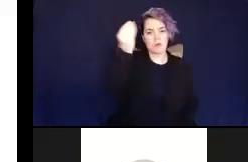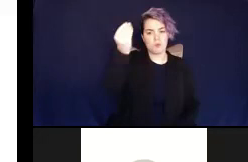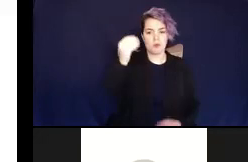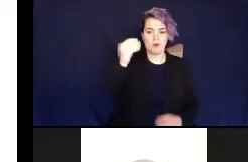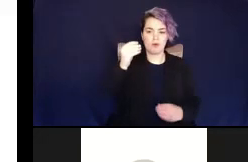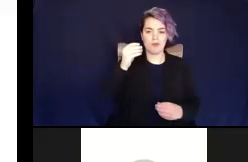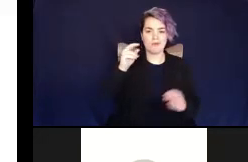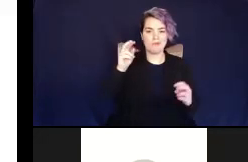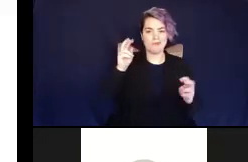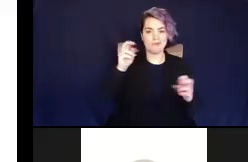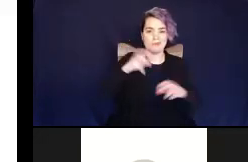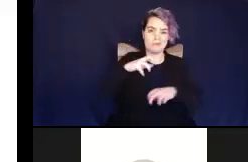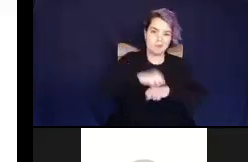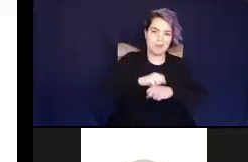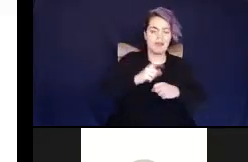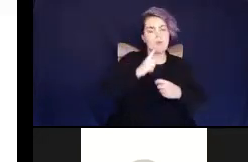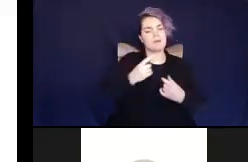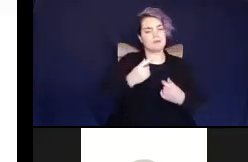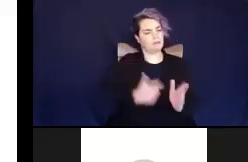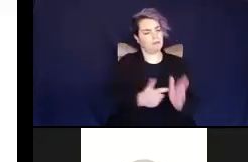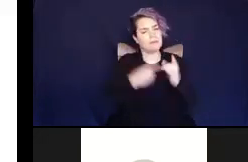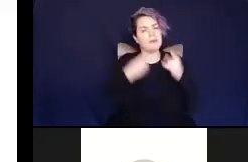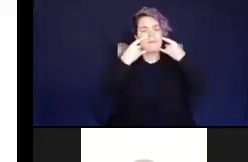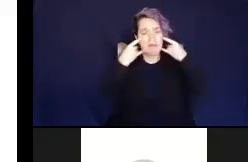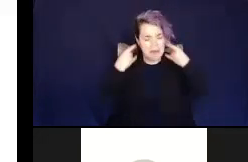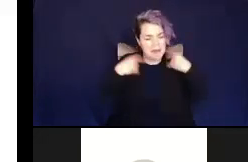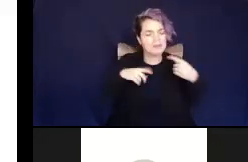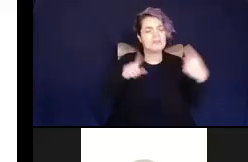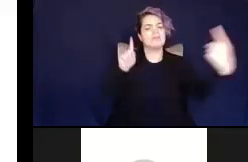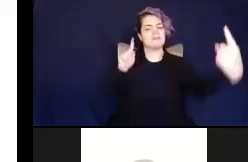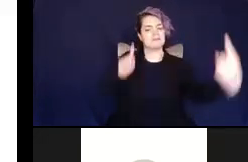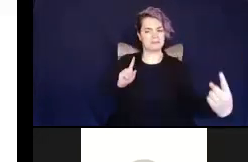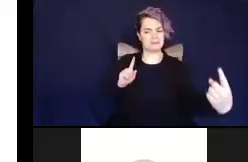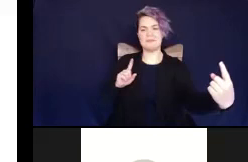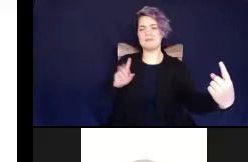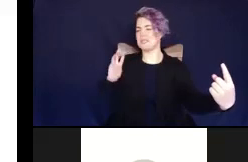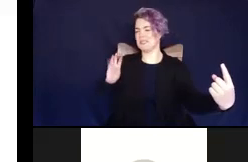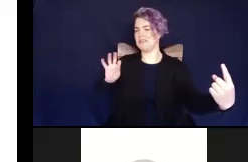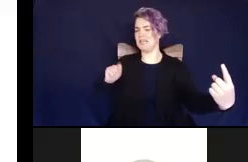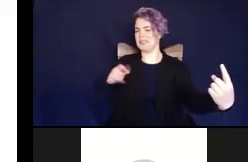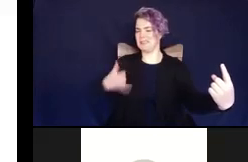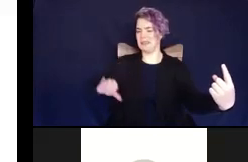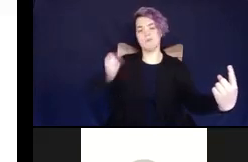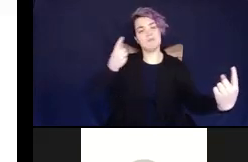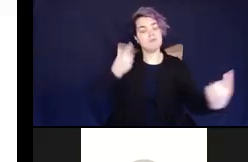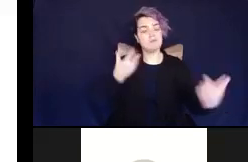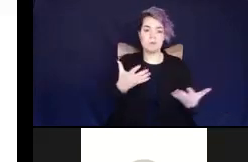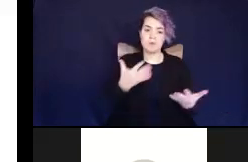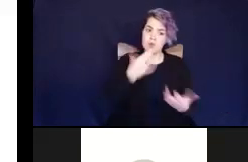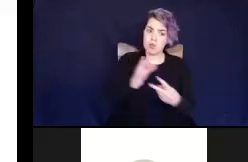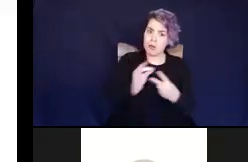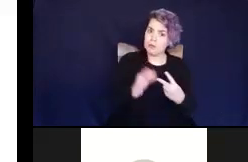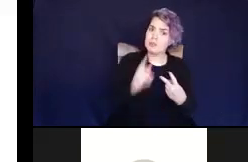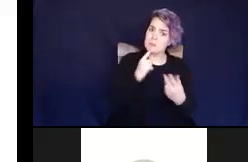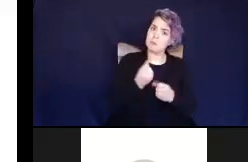still need PPE and distancing, but that is, I think, a good option and safer than, having